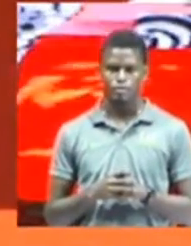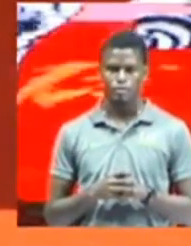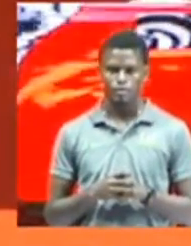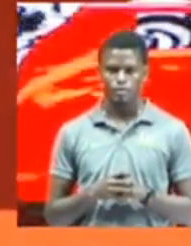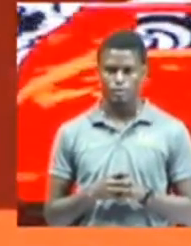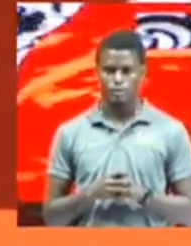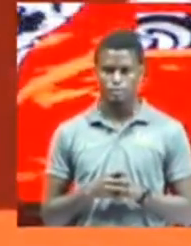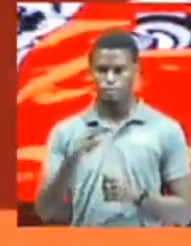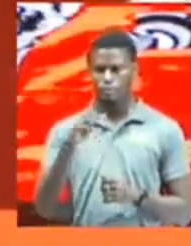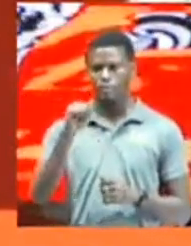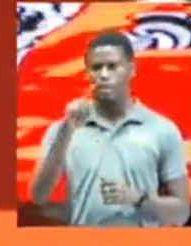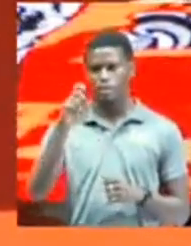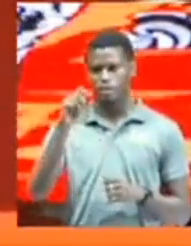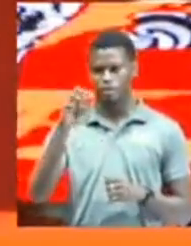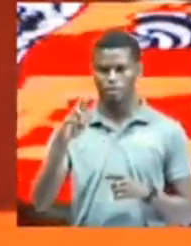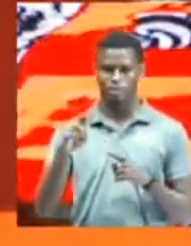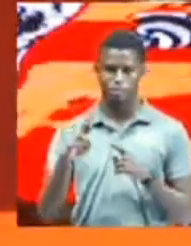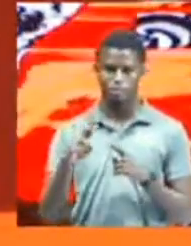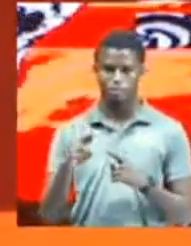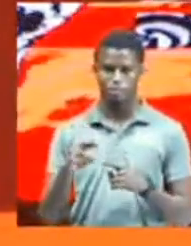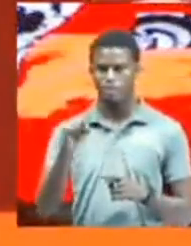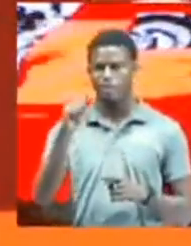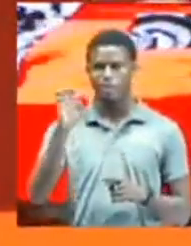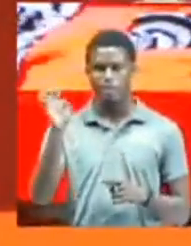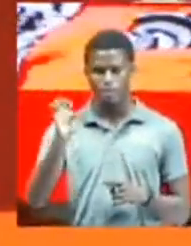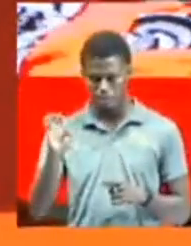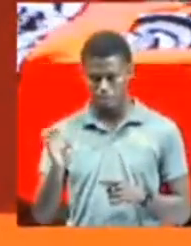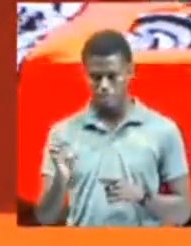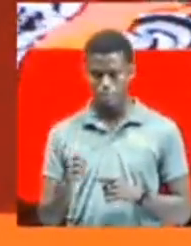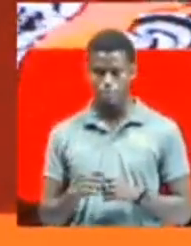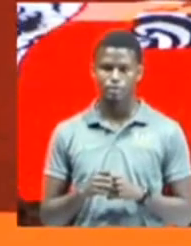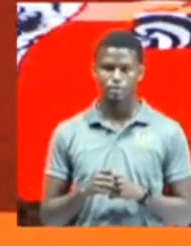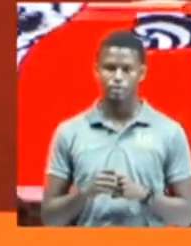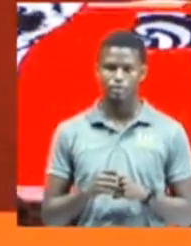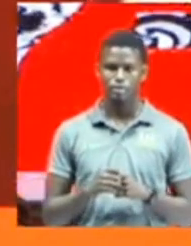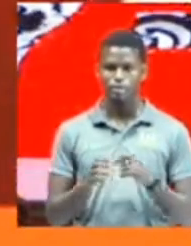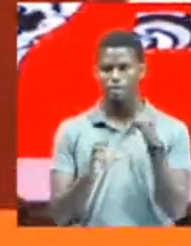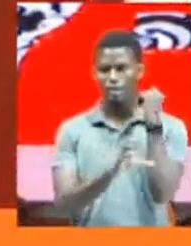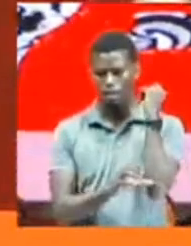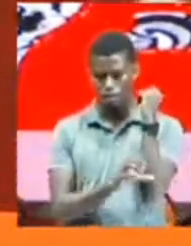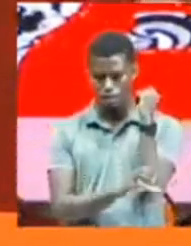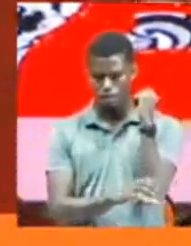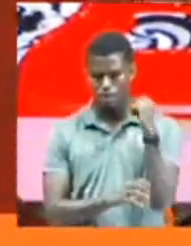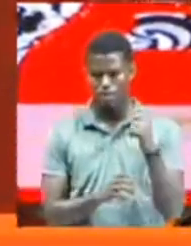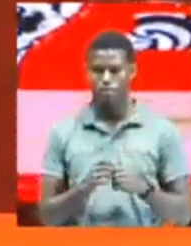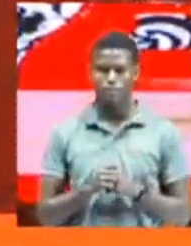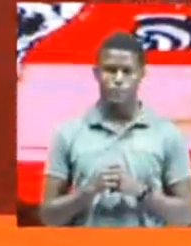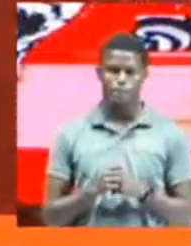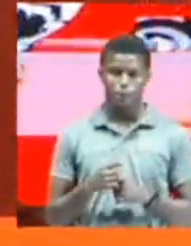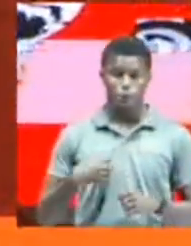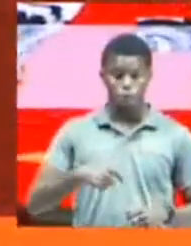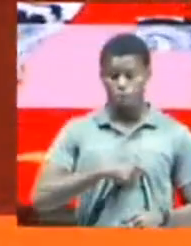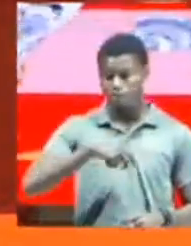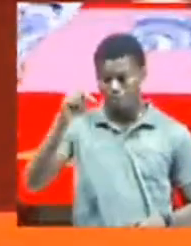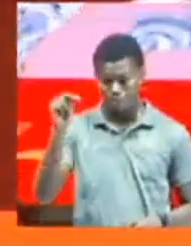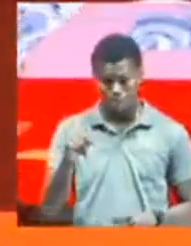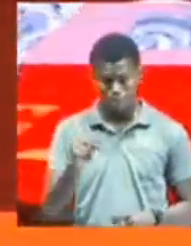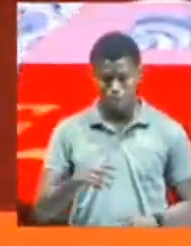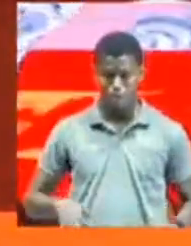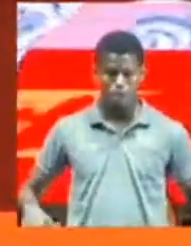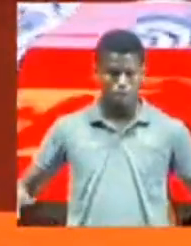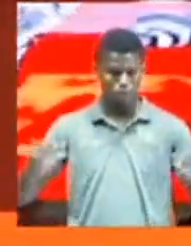St. Elizabeth, Clarendon, we need, full force coming out